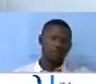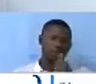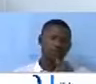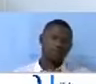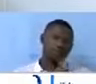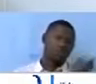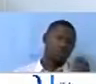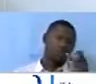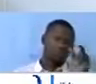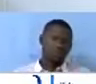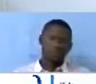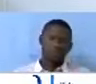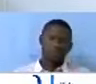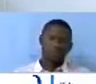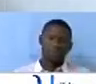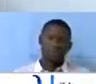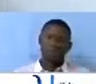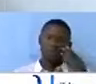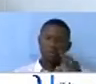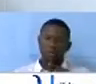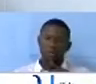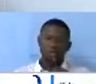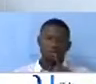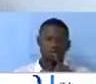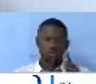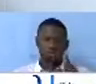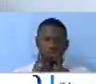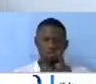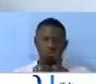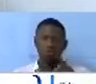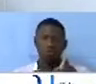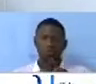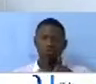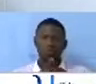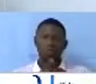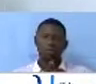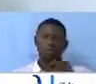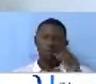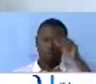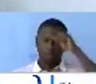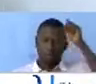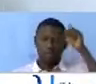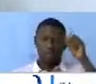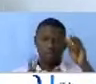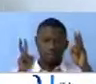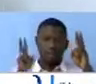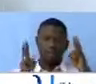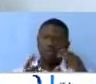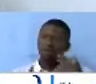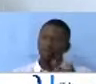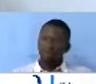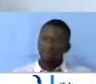Then when I talked to him, I said to him, look, sir, can you please help me release these people?